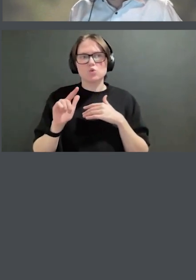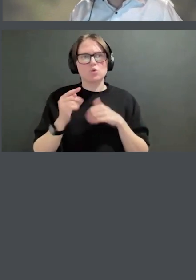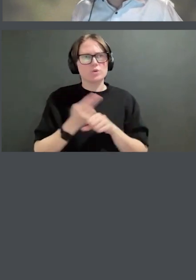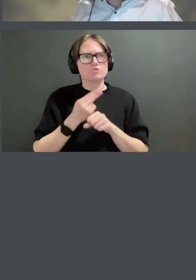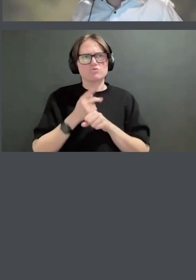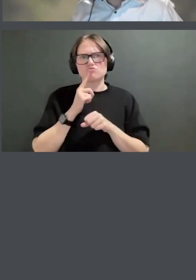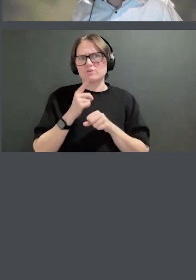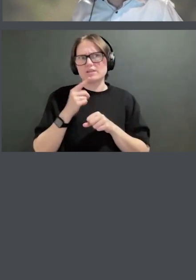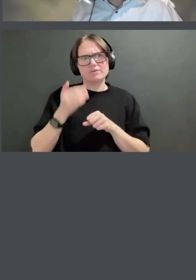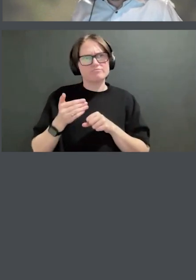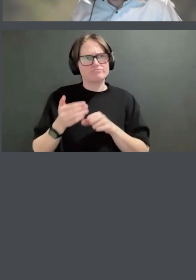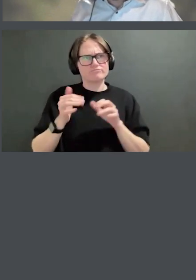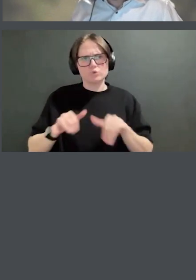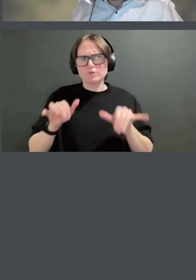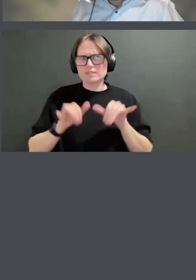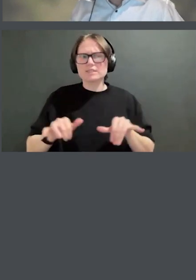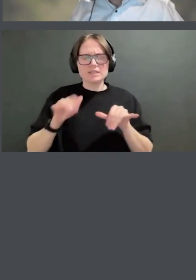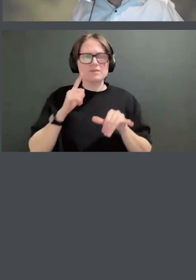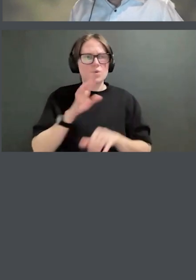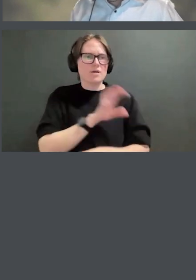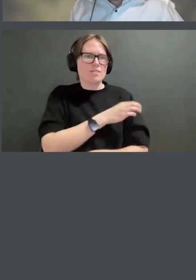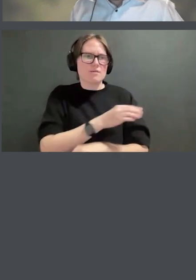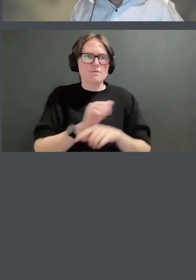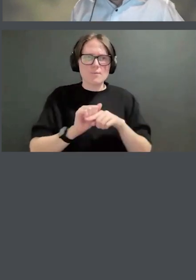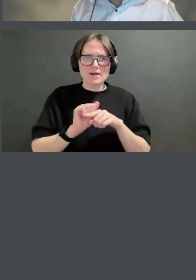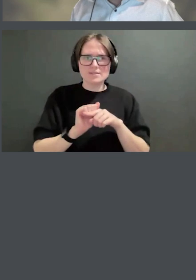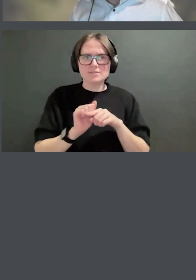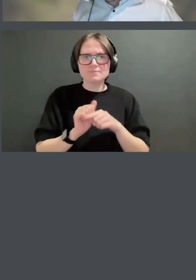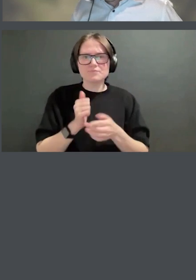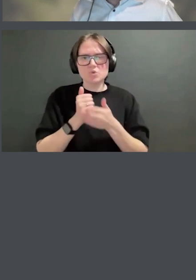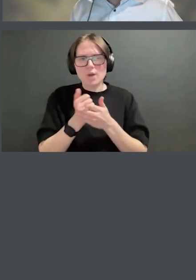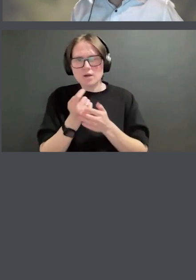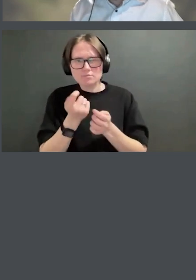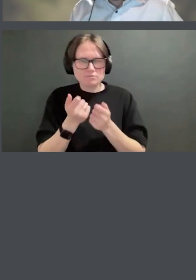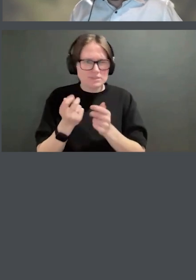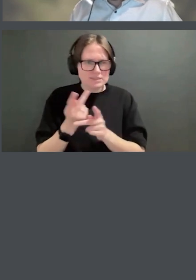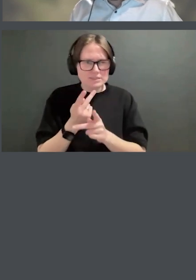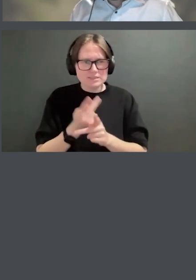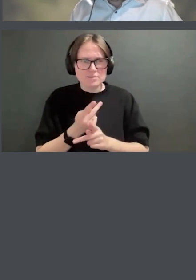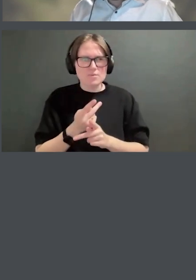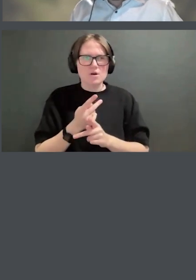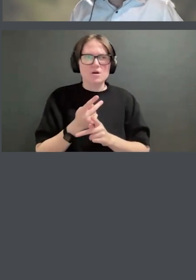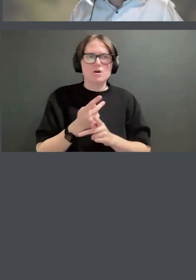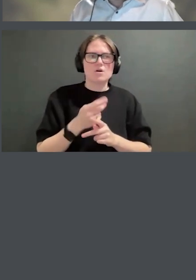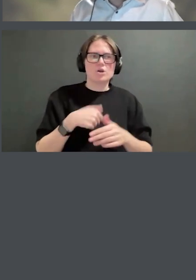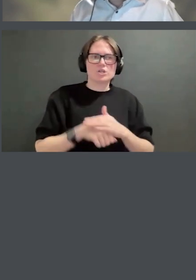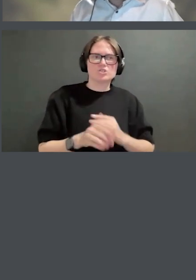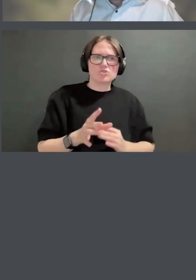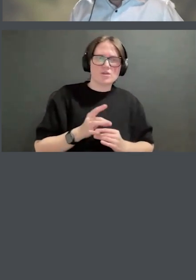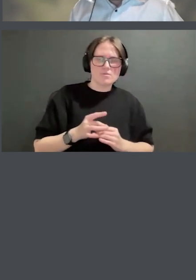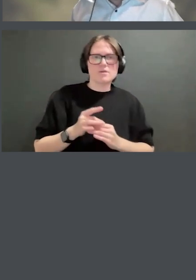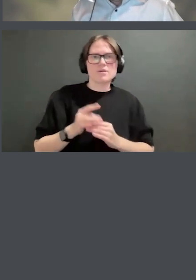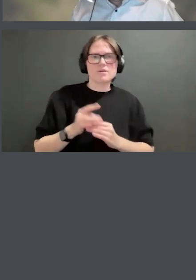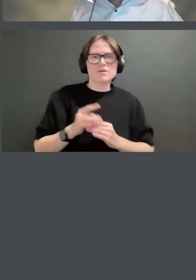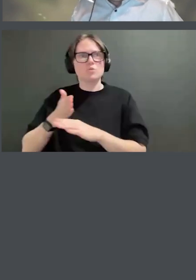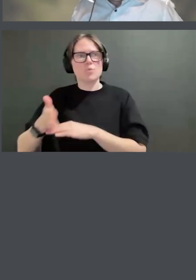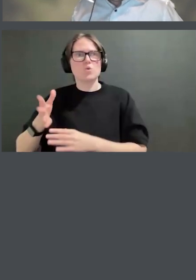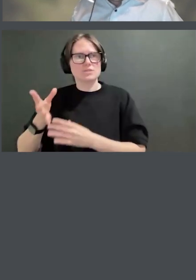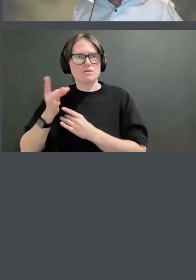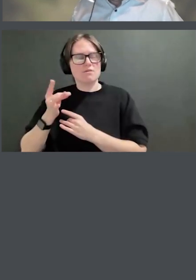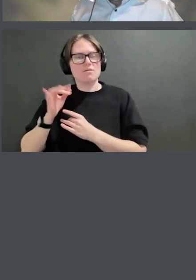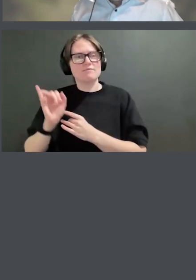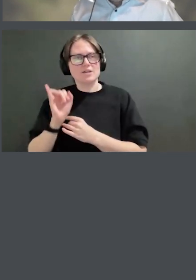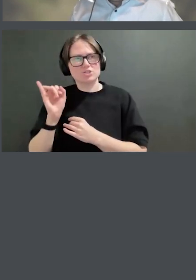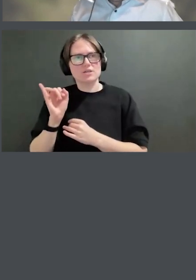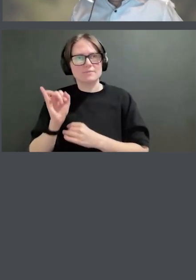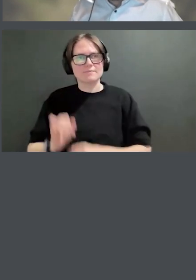routinely in our clinical practice to help tease apart congenital from postnatal infections, especially